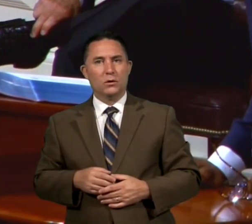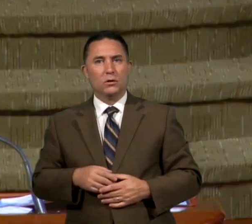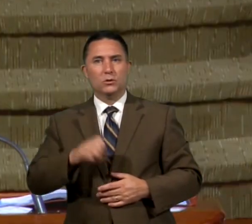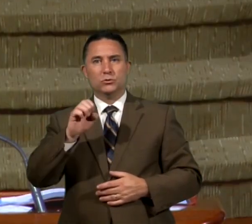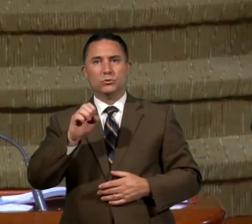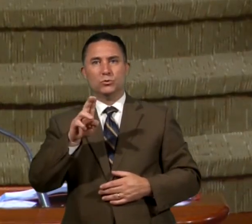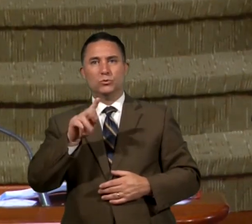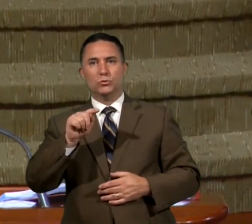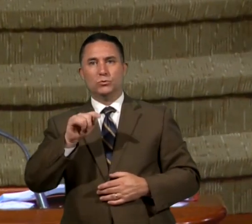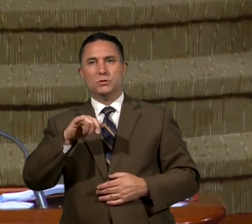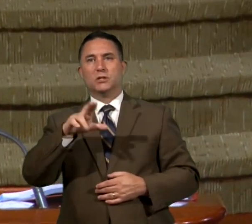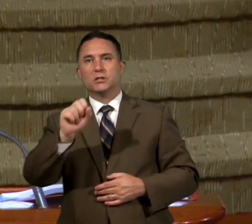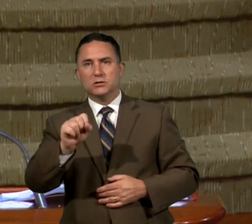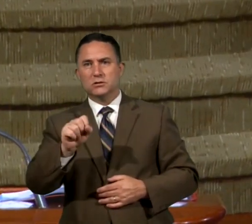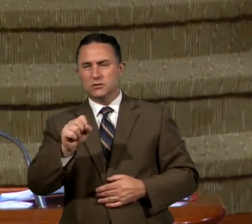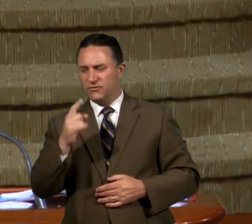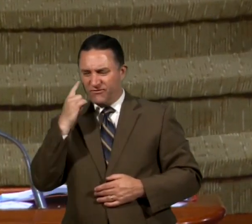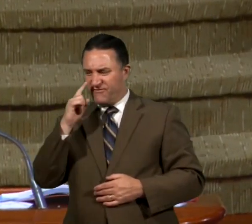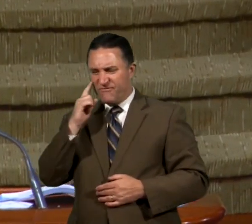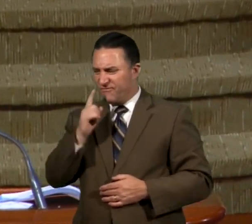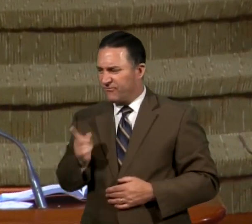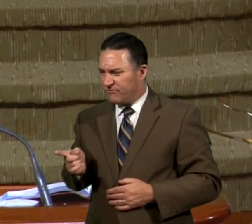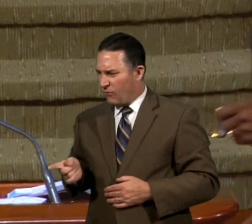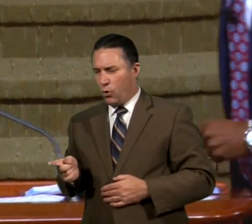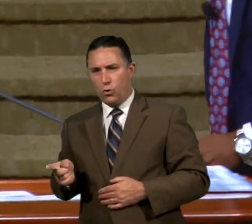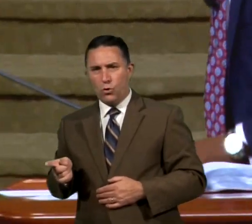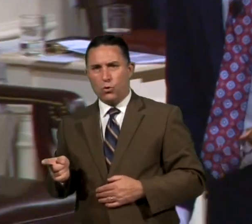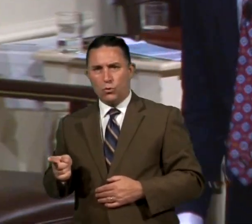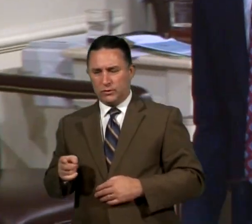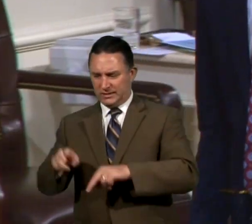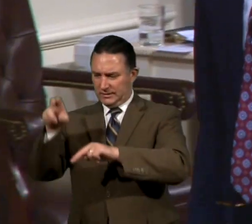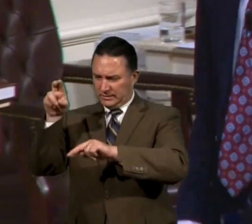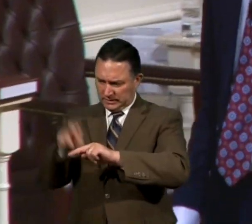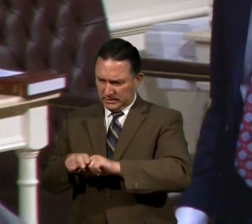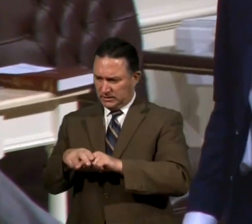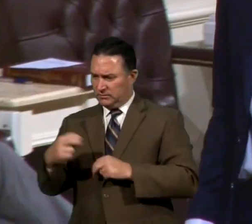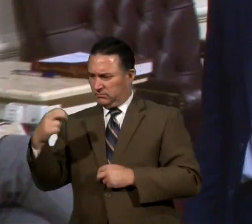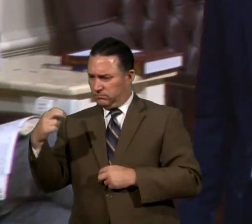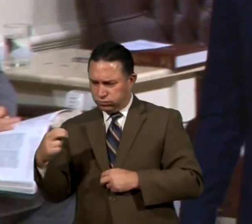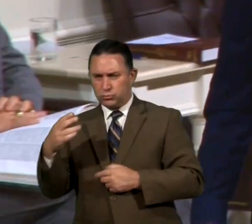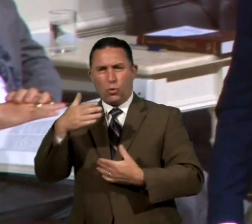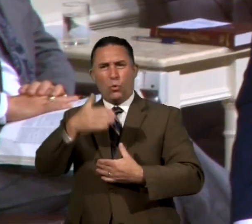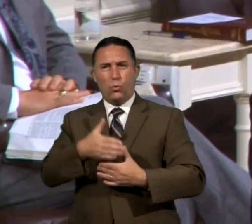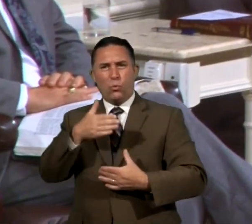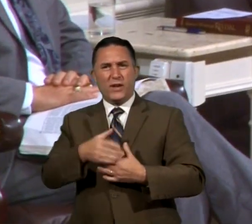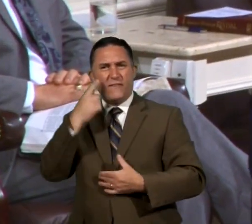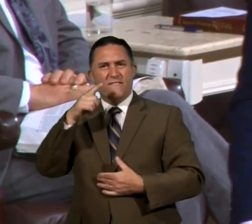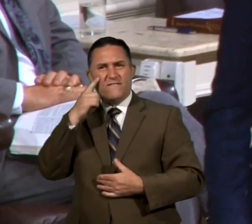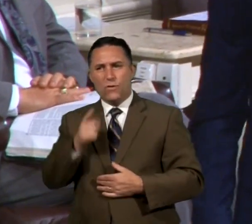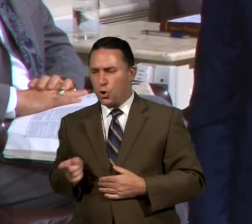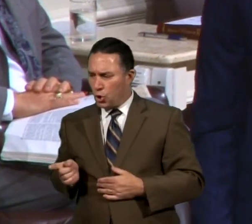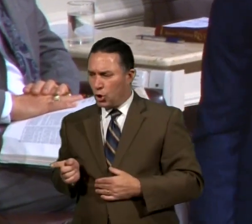Eutychus, why in the world would you take a seat on a window?